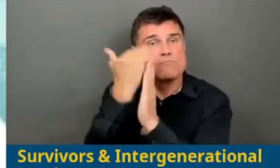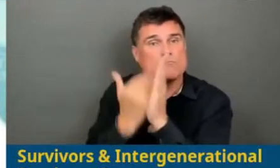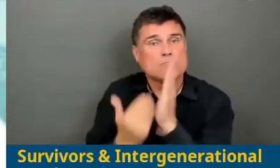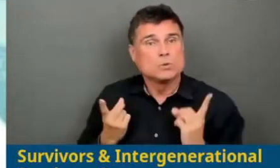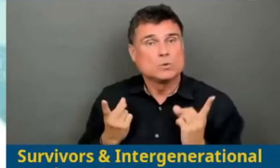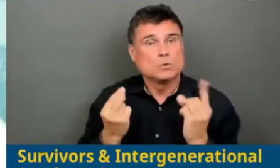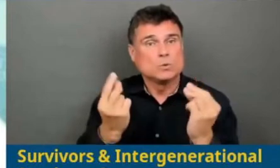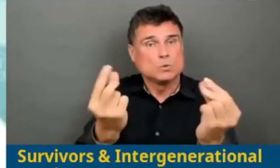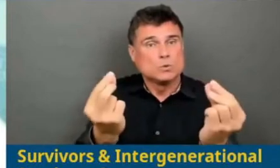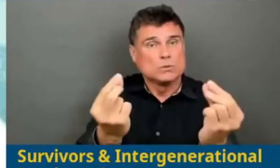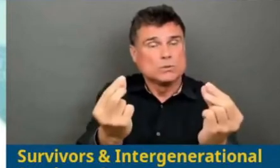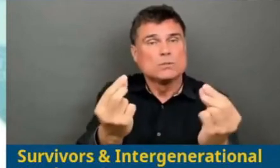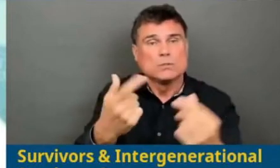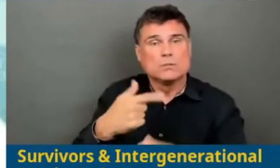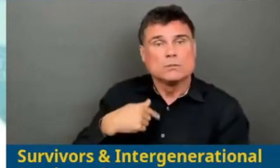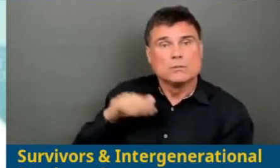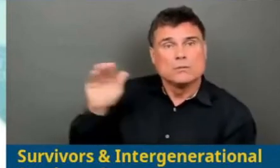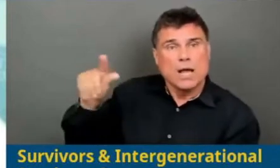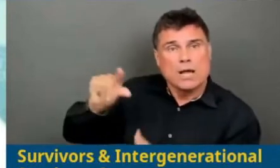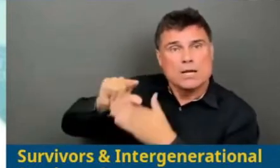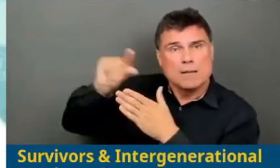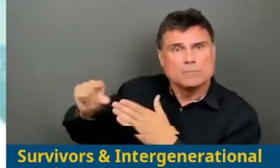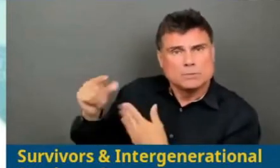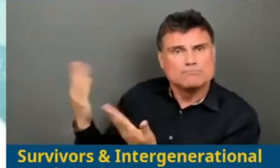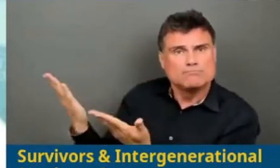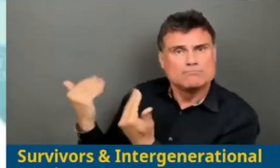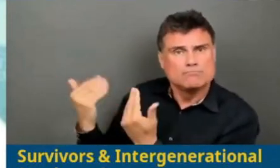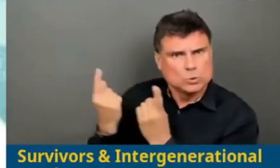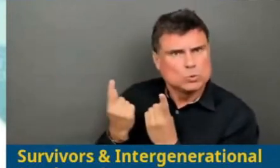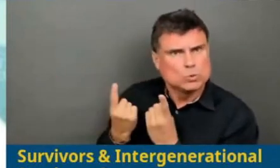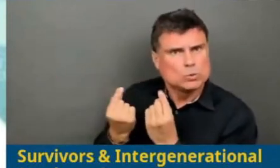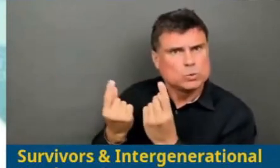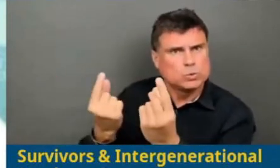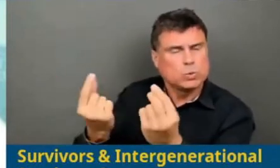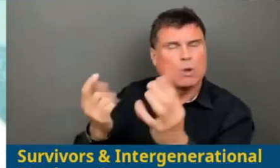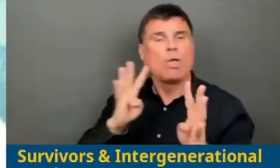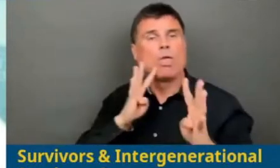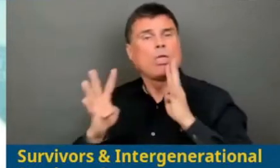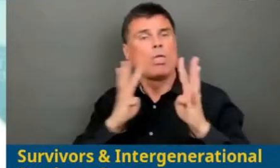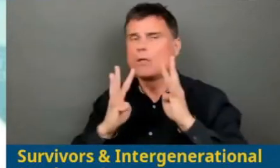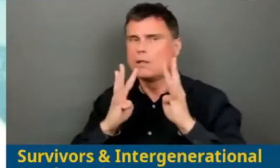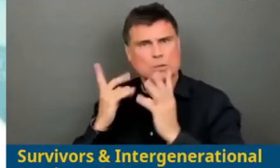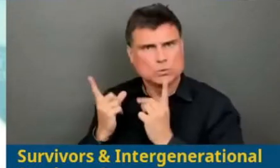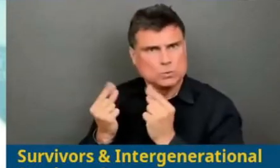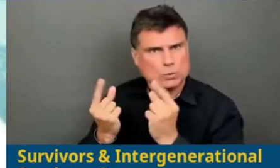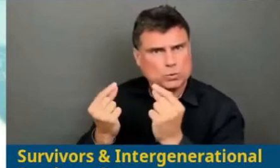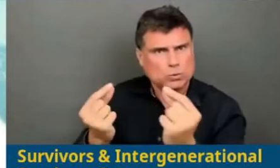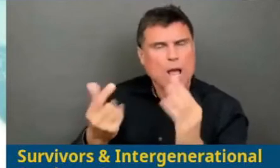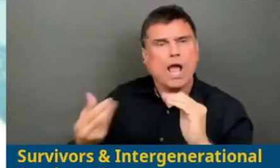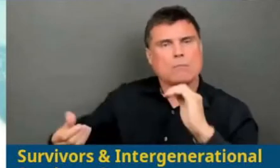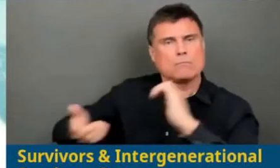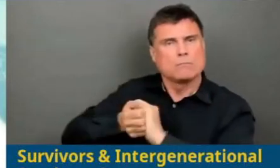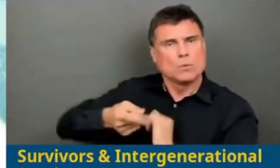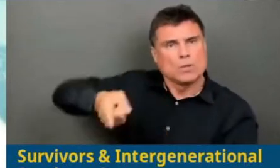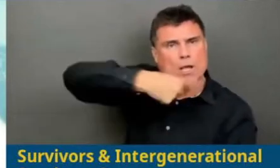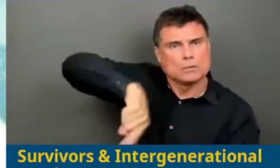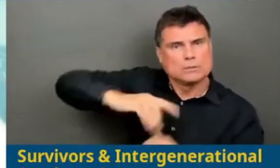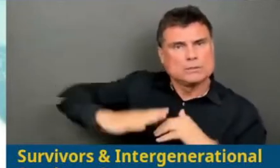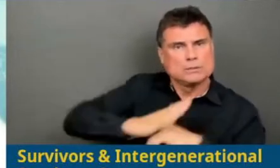to step up and do the work. Do the work in partnership, as I've said time and time again, about paddling